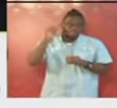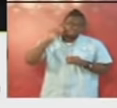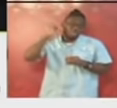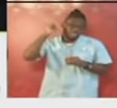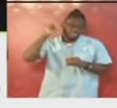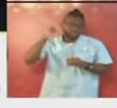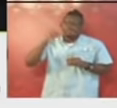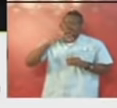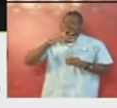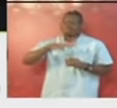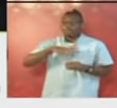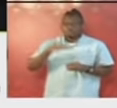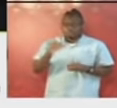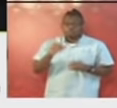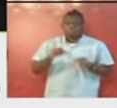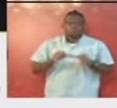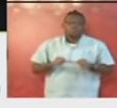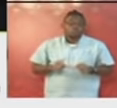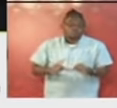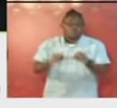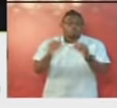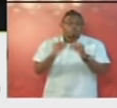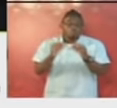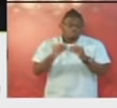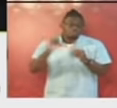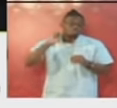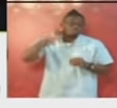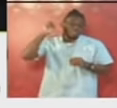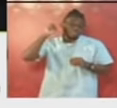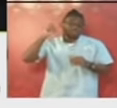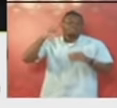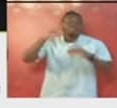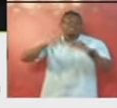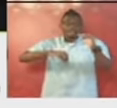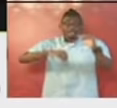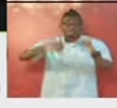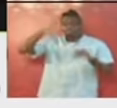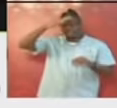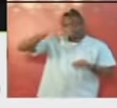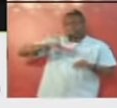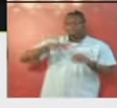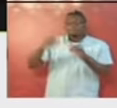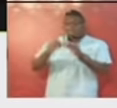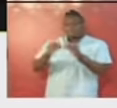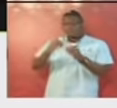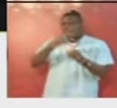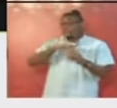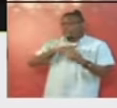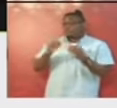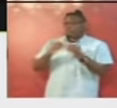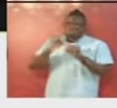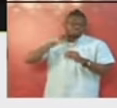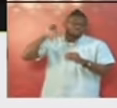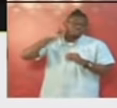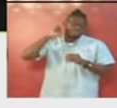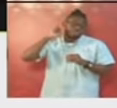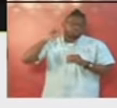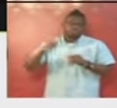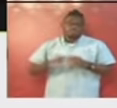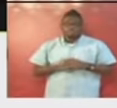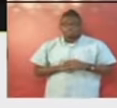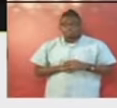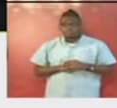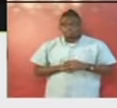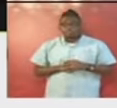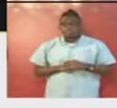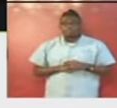to have larger increases in stress than males. We can now go to the next slide. This